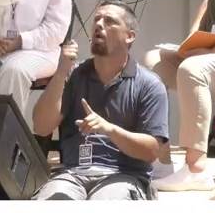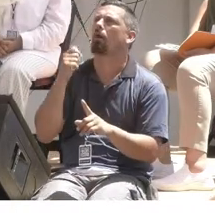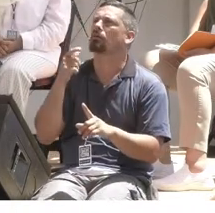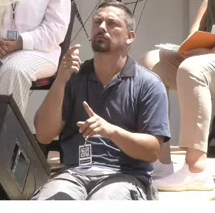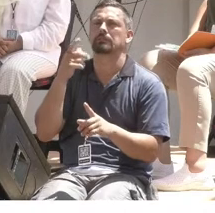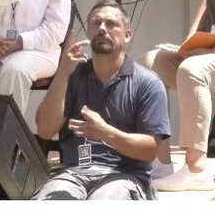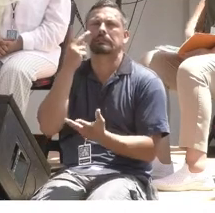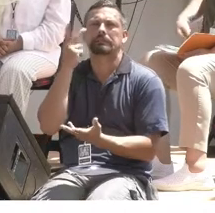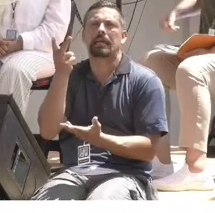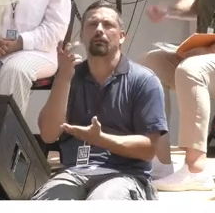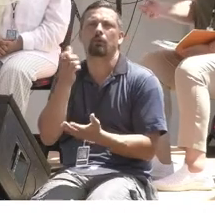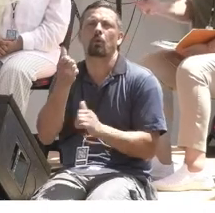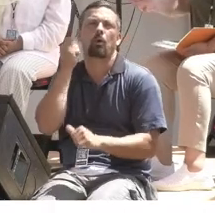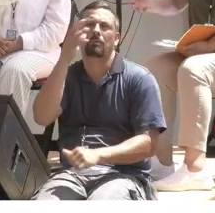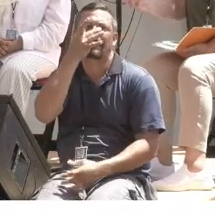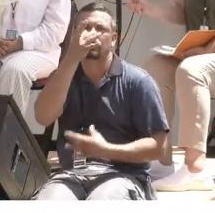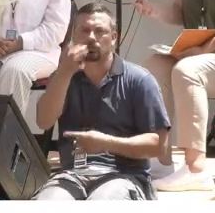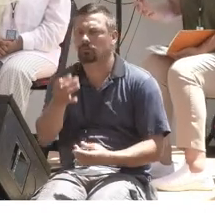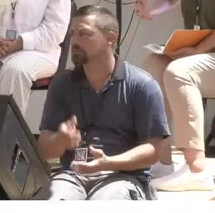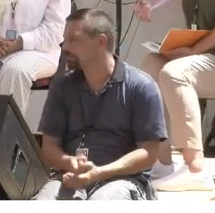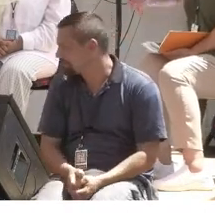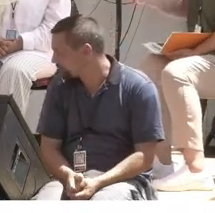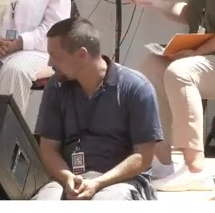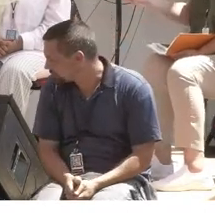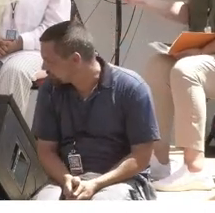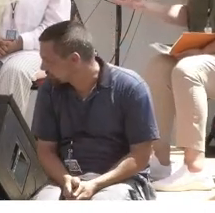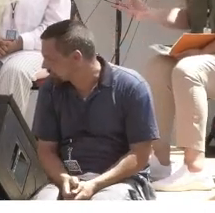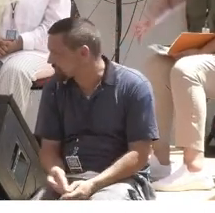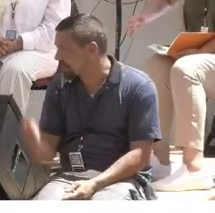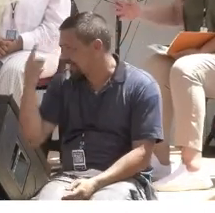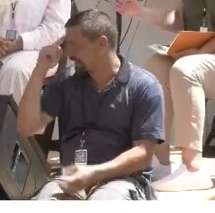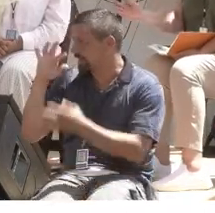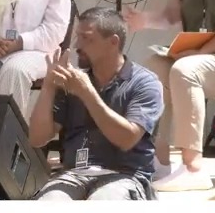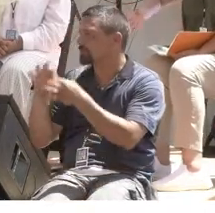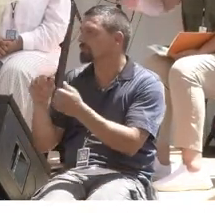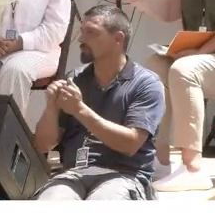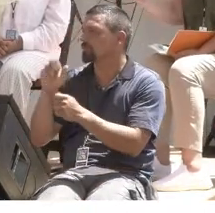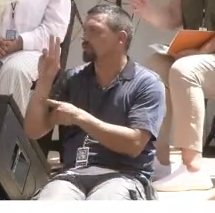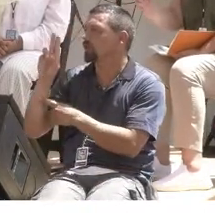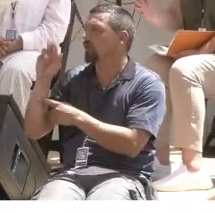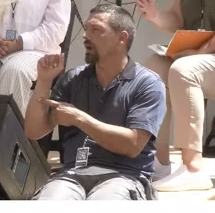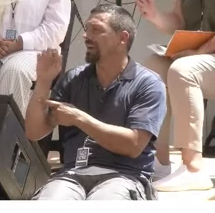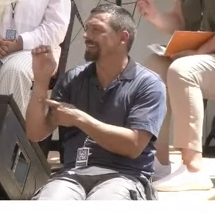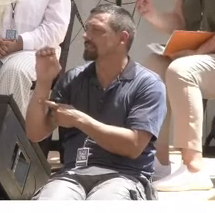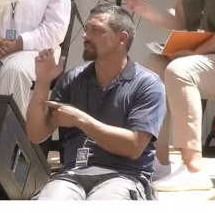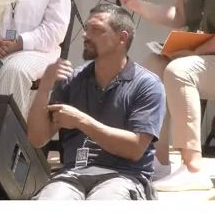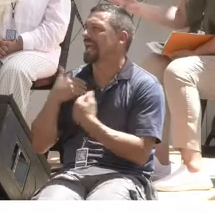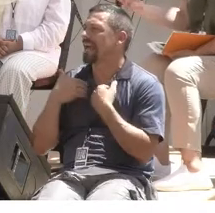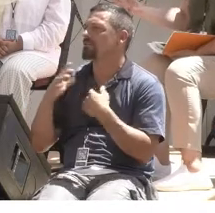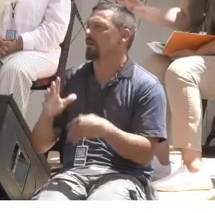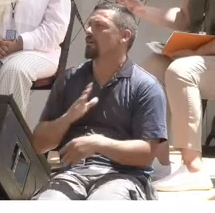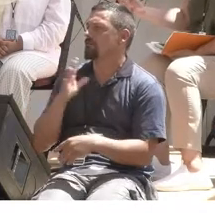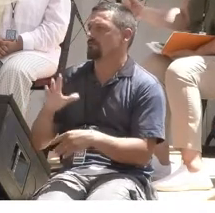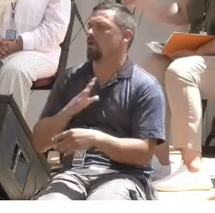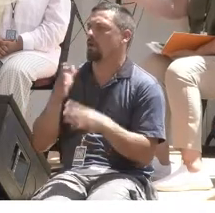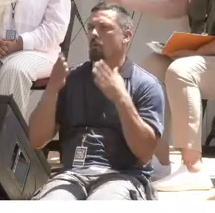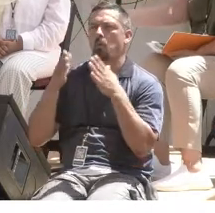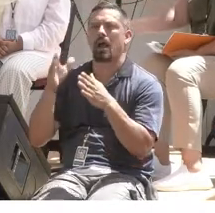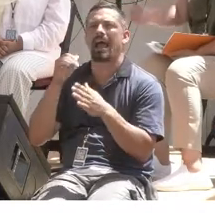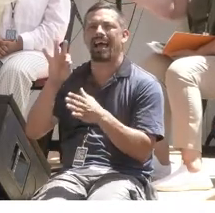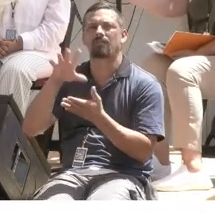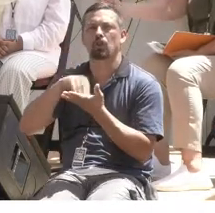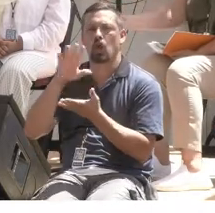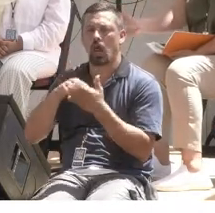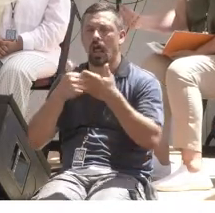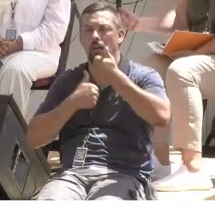first. Also, I think in terms of the UAE, there are formal methods of learning,